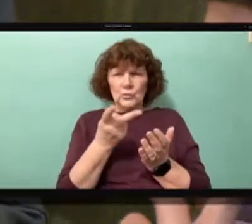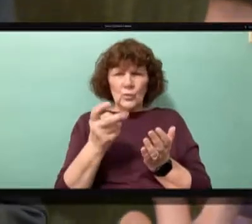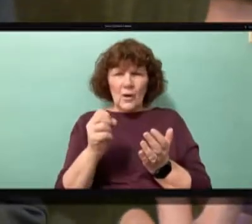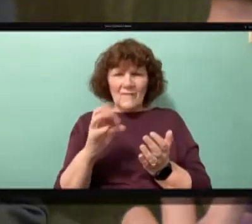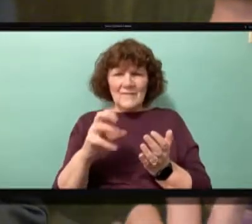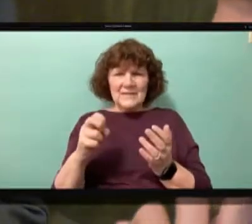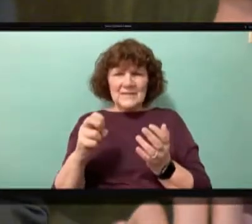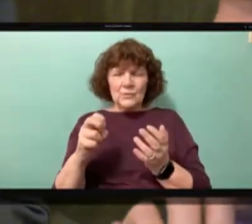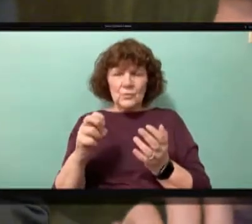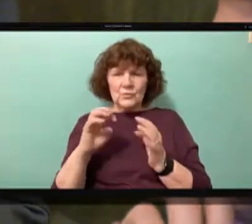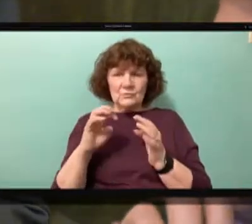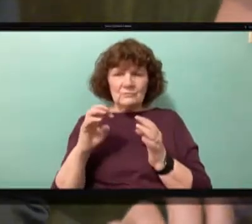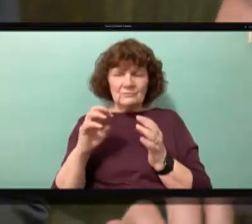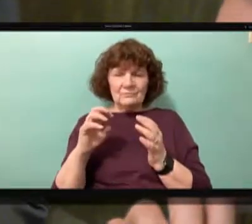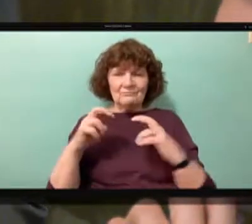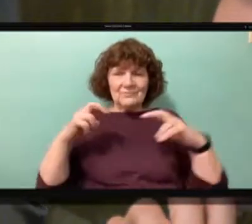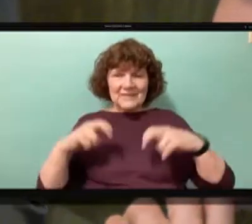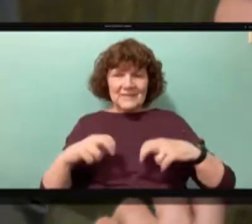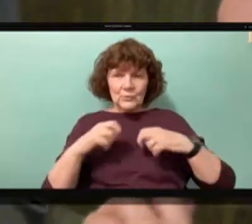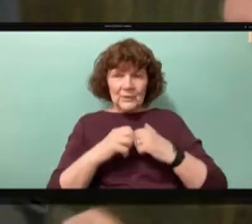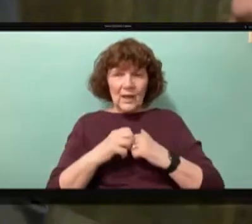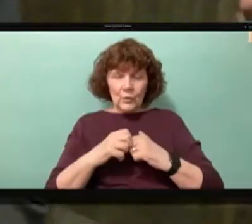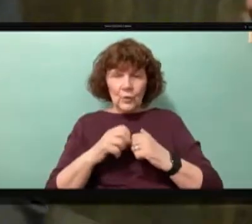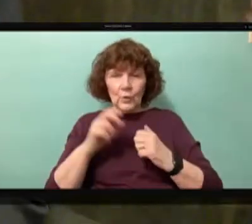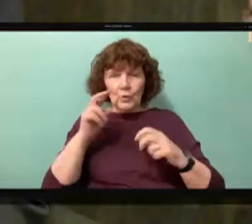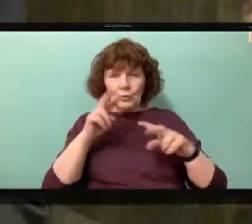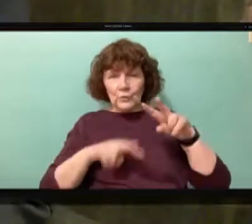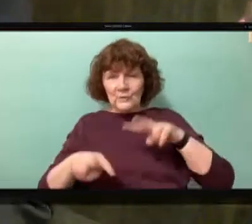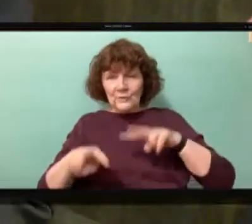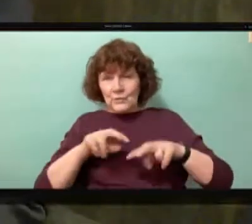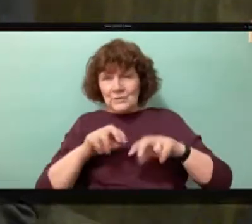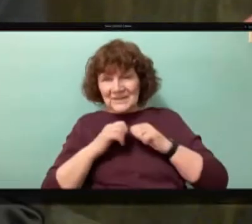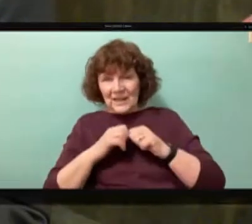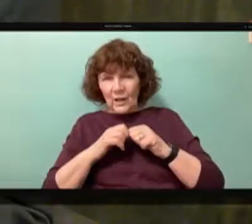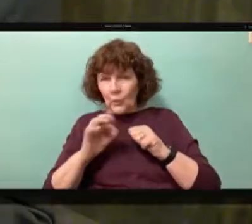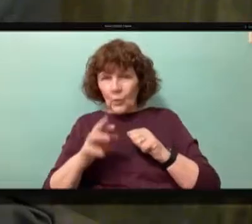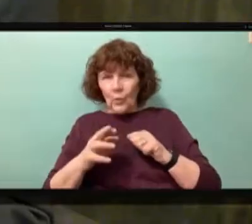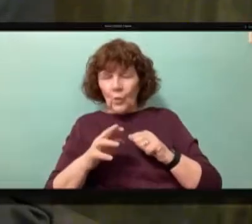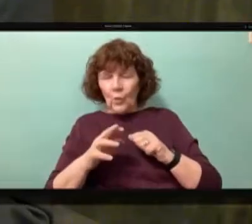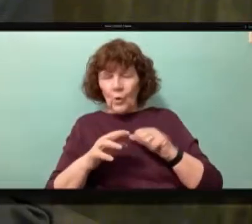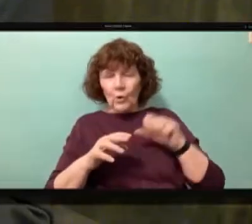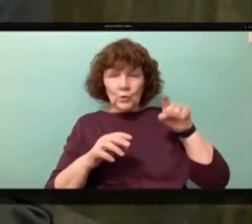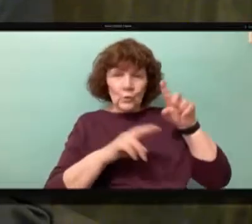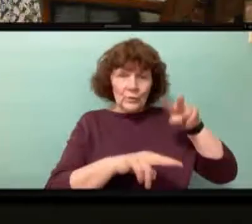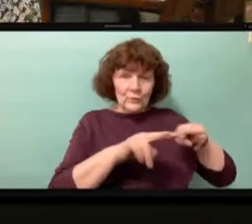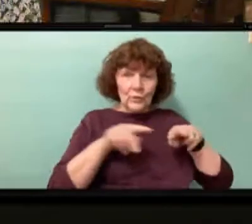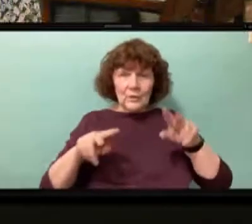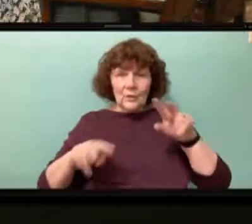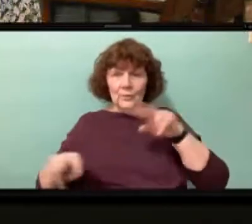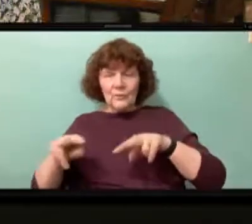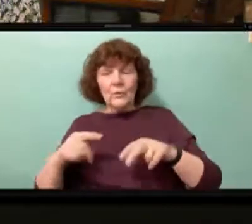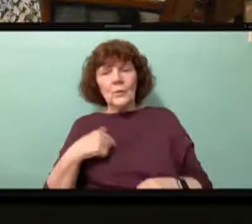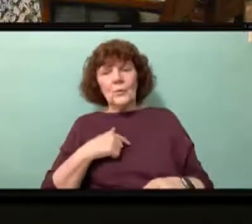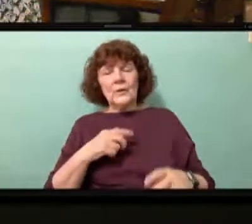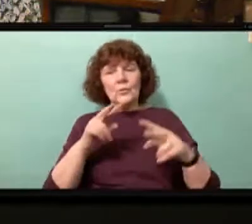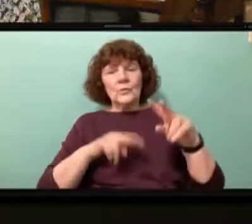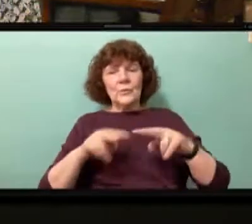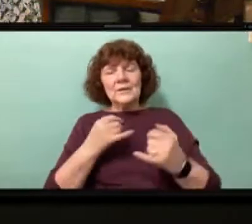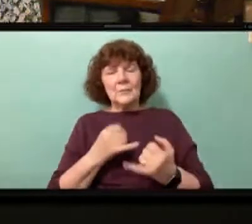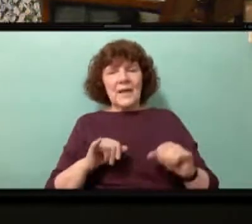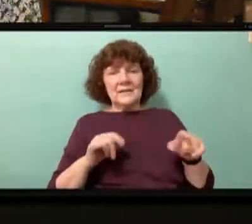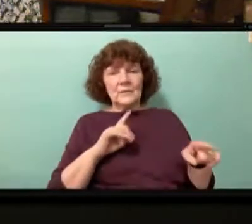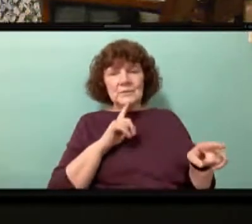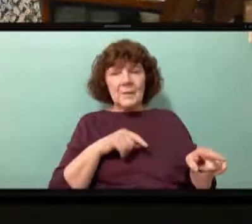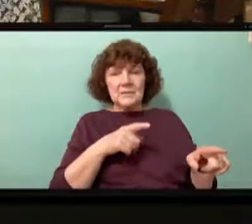it together? Do you review it independently of each other? We review it independently. Okay. The